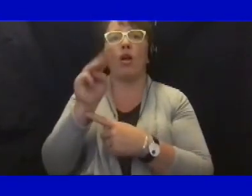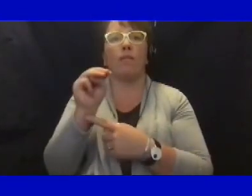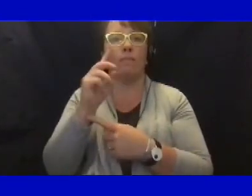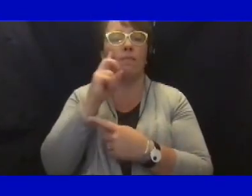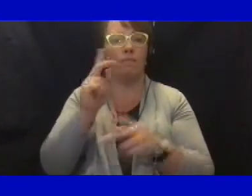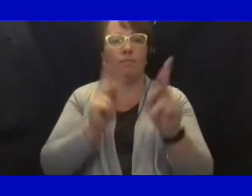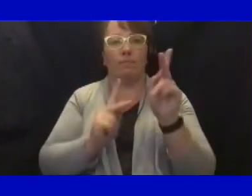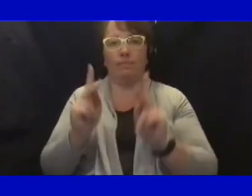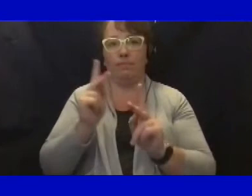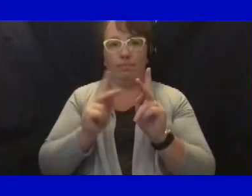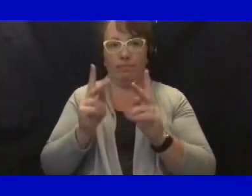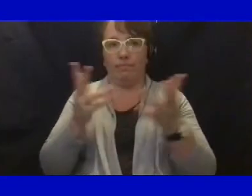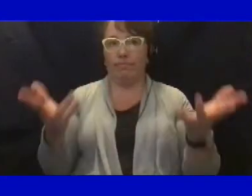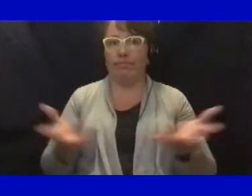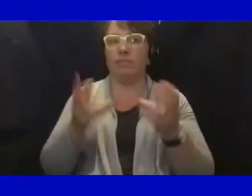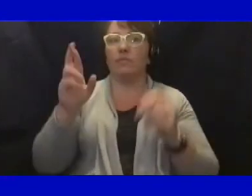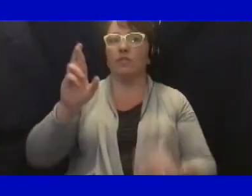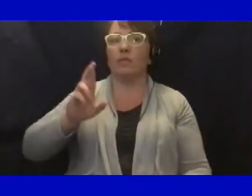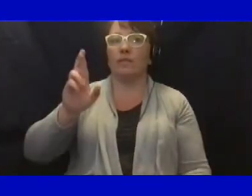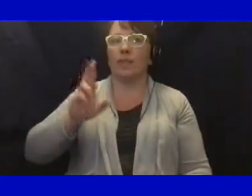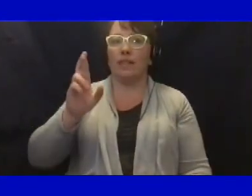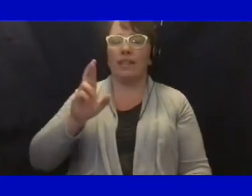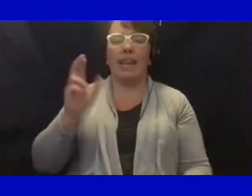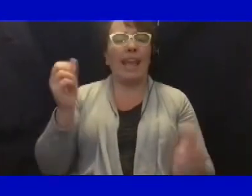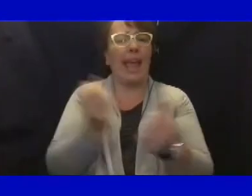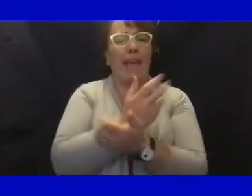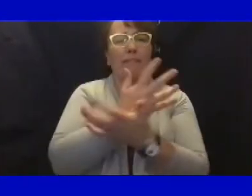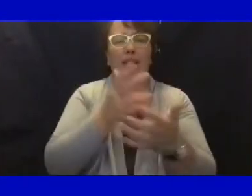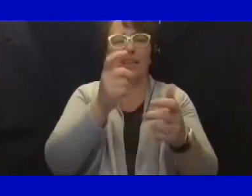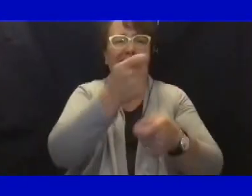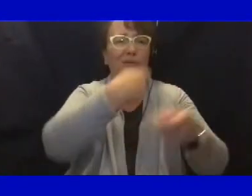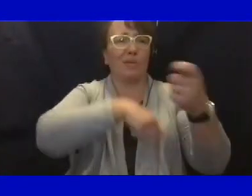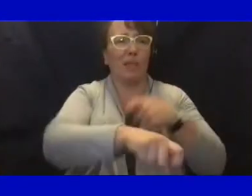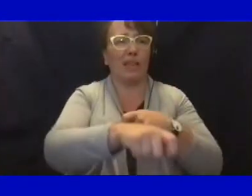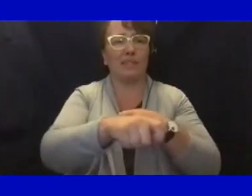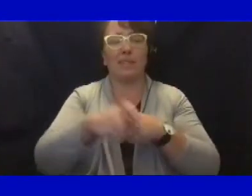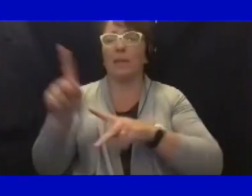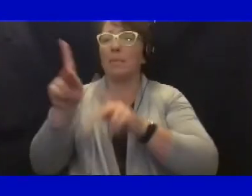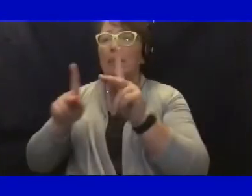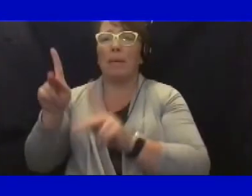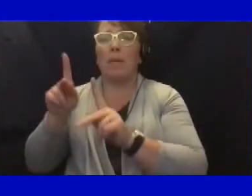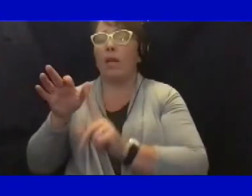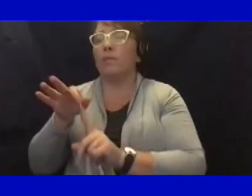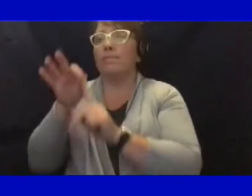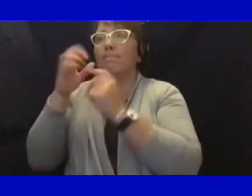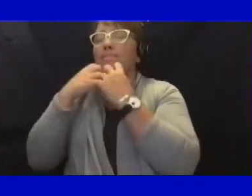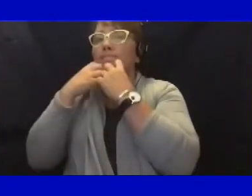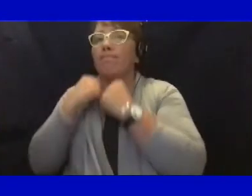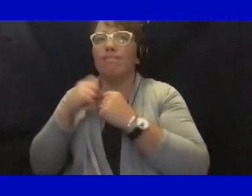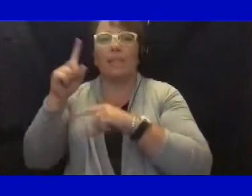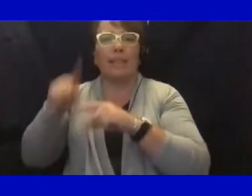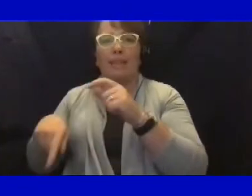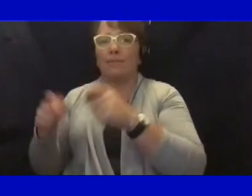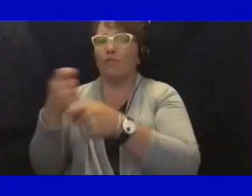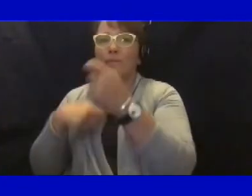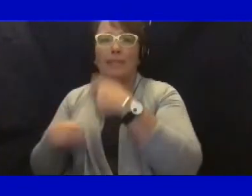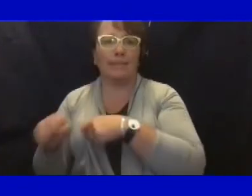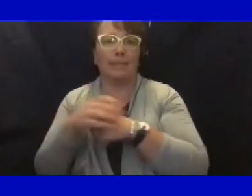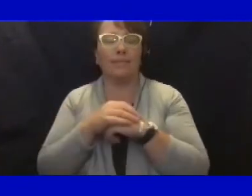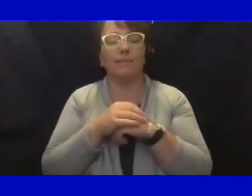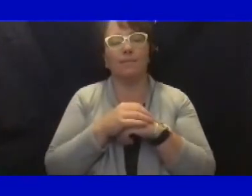can be replaced. Remember that. So with that, I'll turn that over to the head of our flood department, Jason Newley. Jason, come on